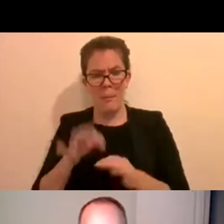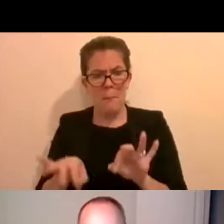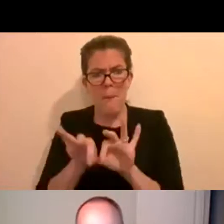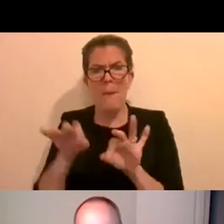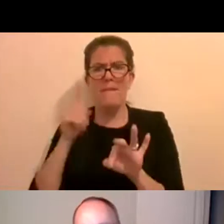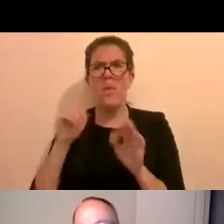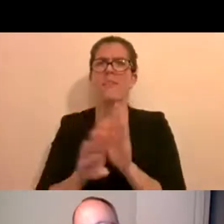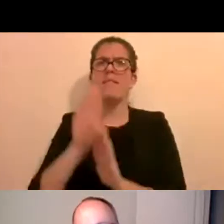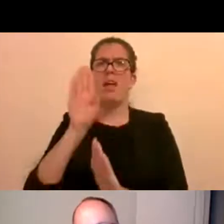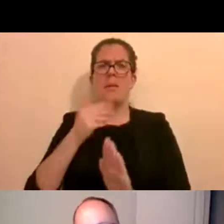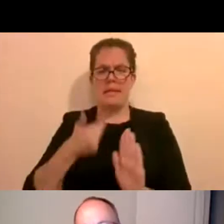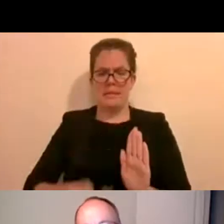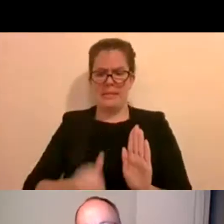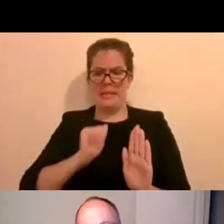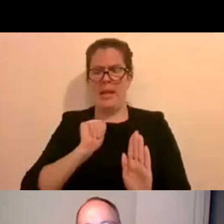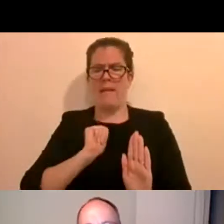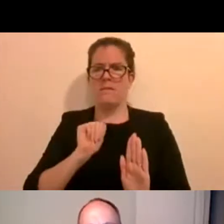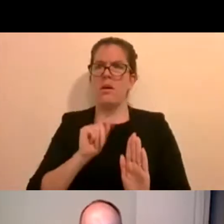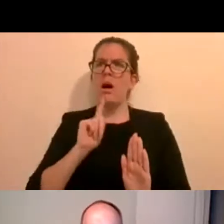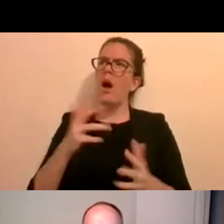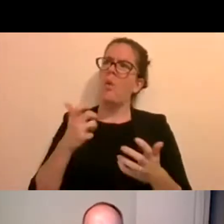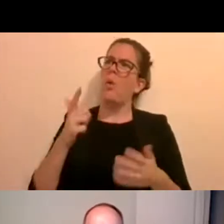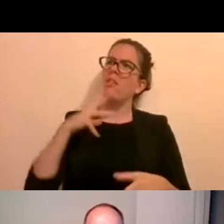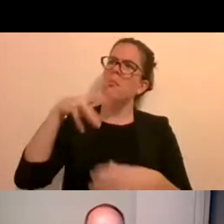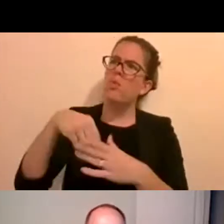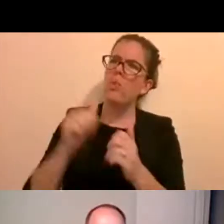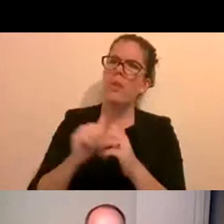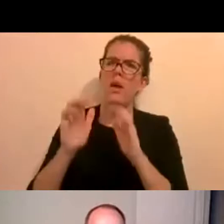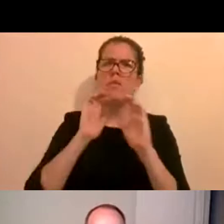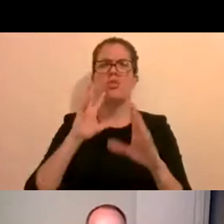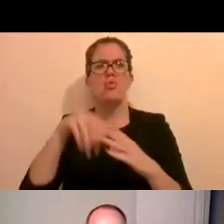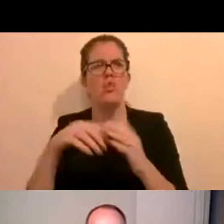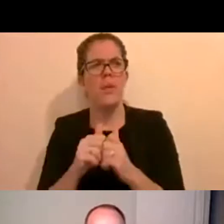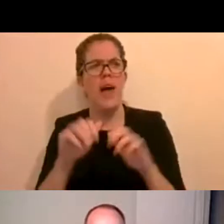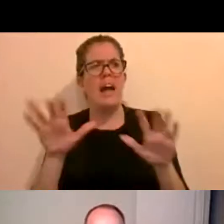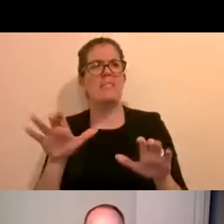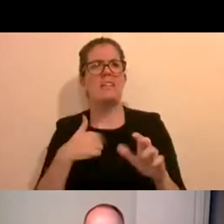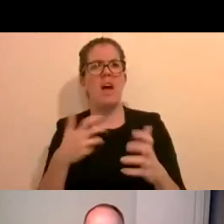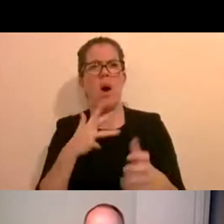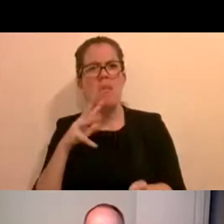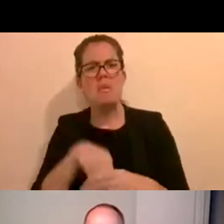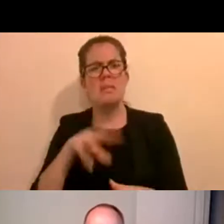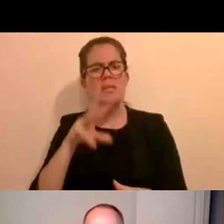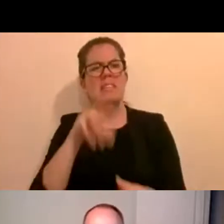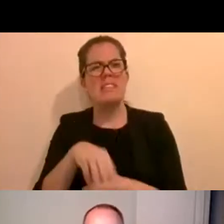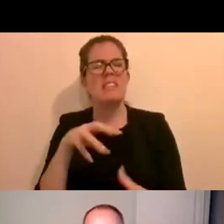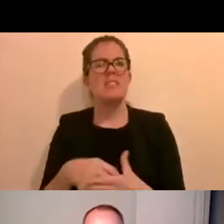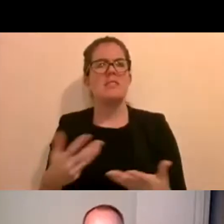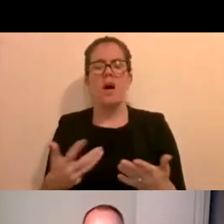included in the conversation, being included in the activities that are